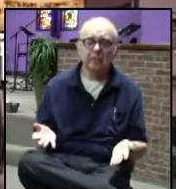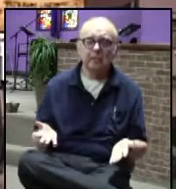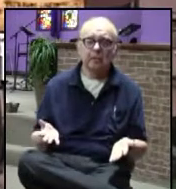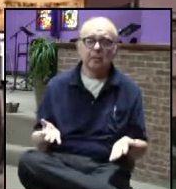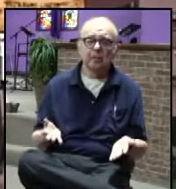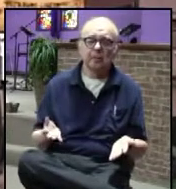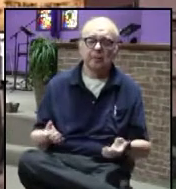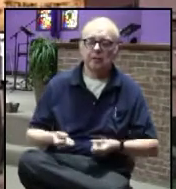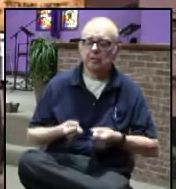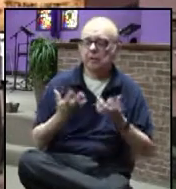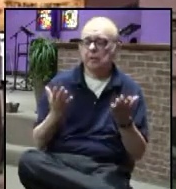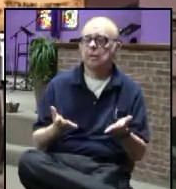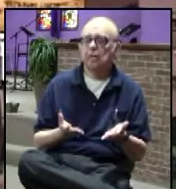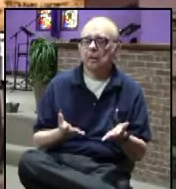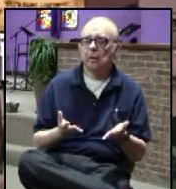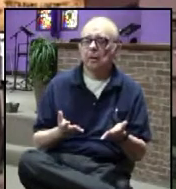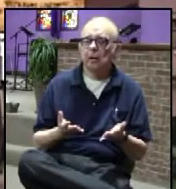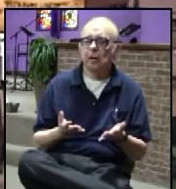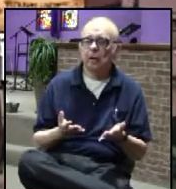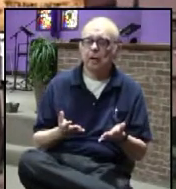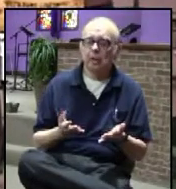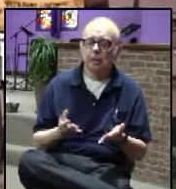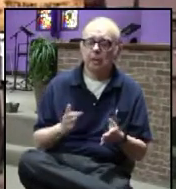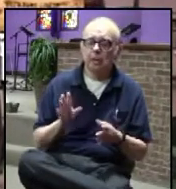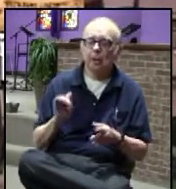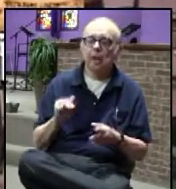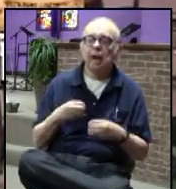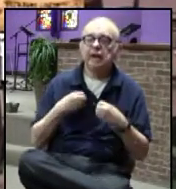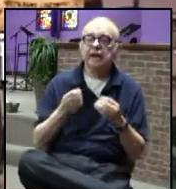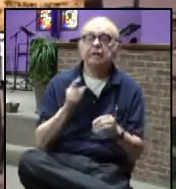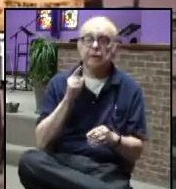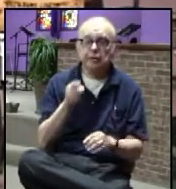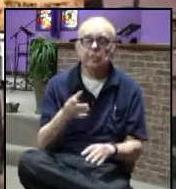were sacrificing it by giving it to you.